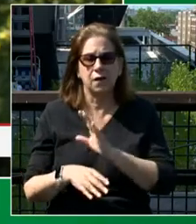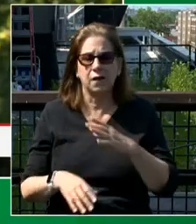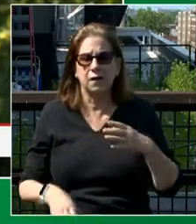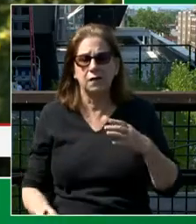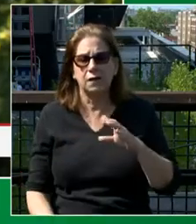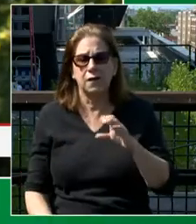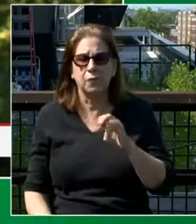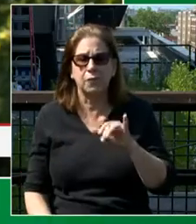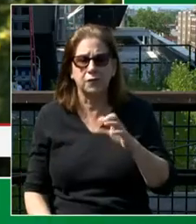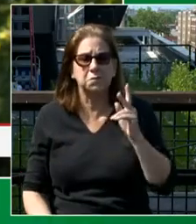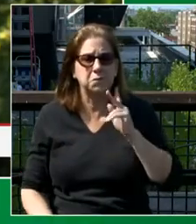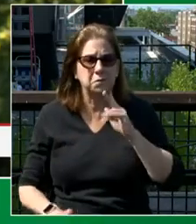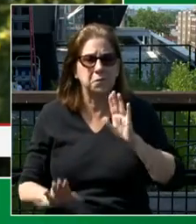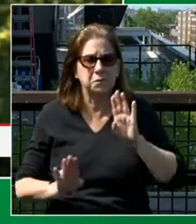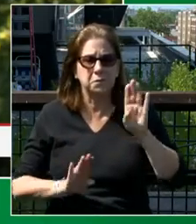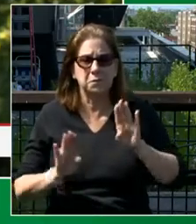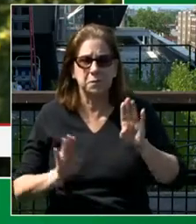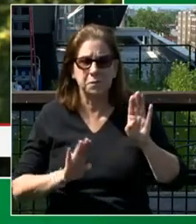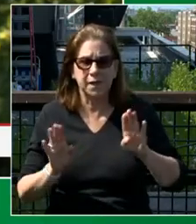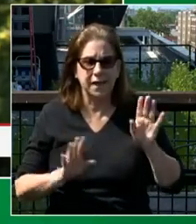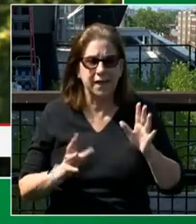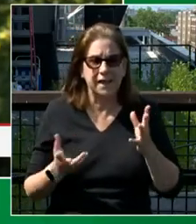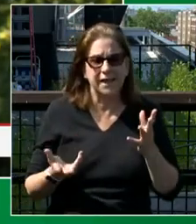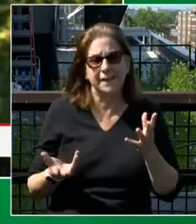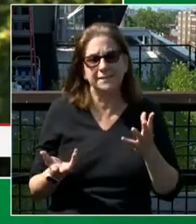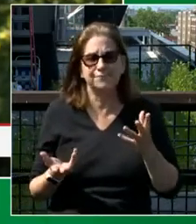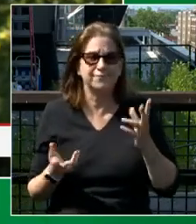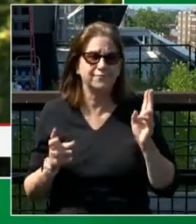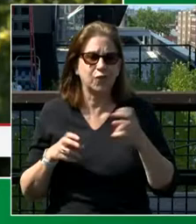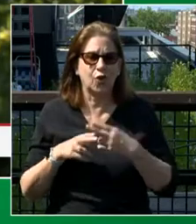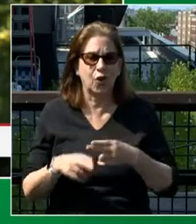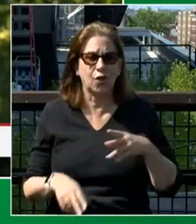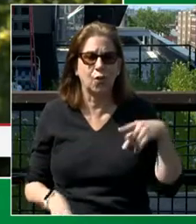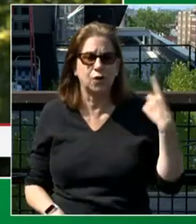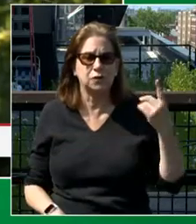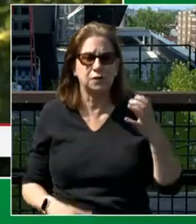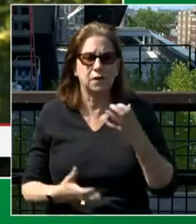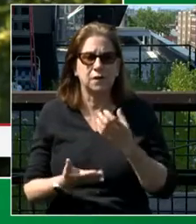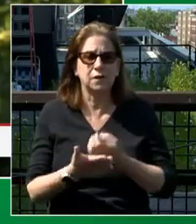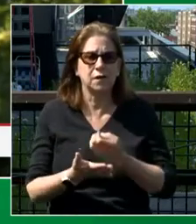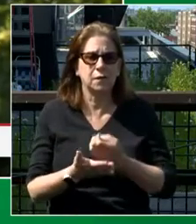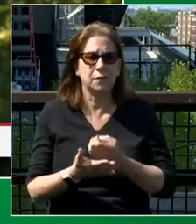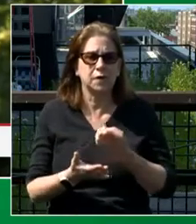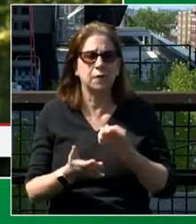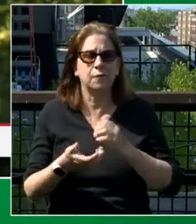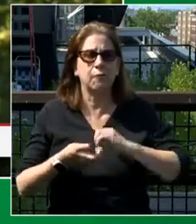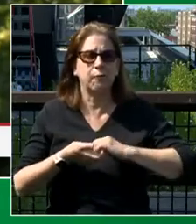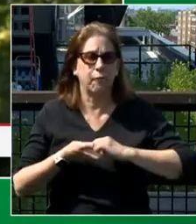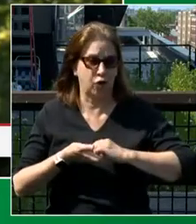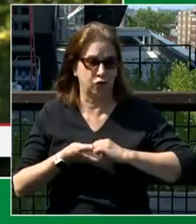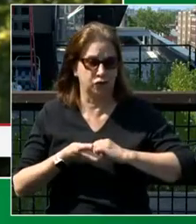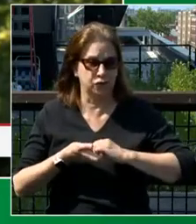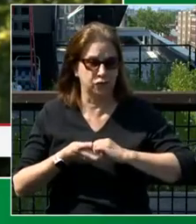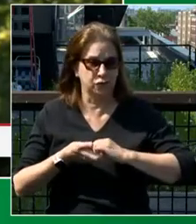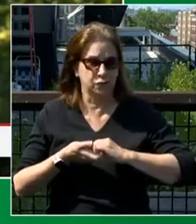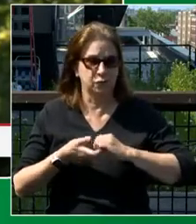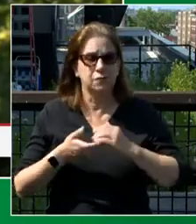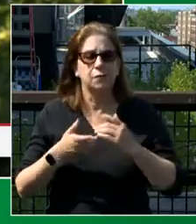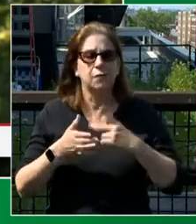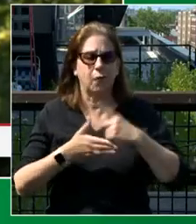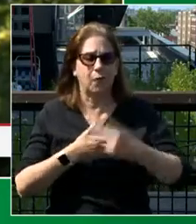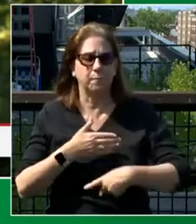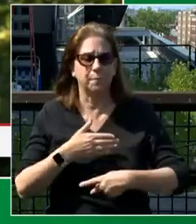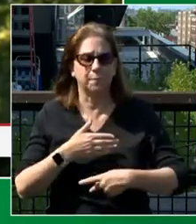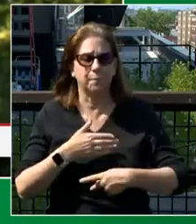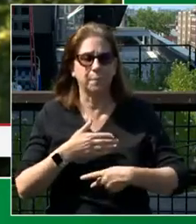D.C. Economic Partnership, and a variety of other stakeholders to think about what does it look like for employers as people are coming back, employees, and